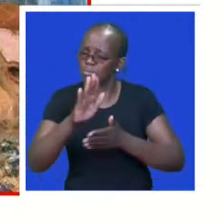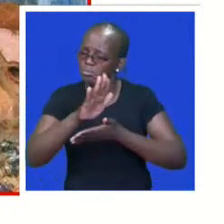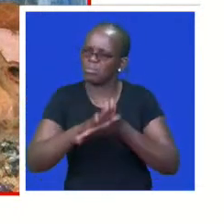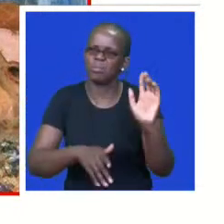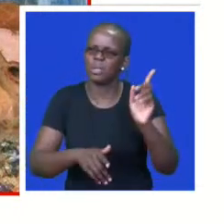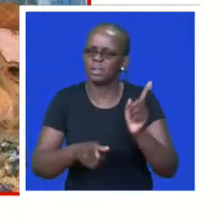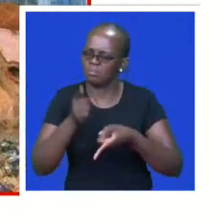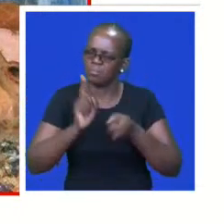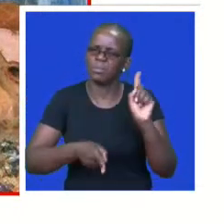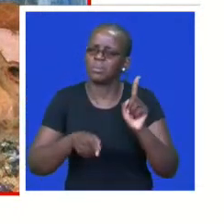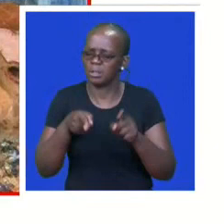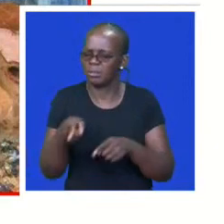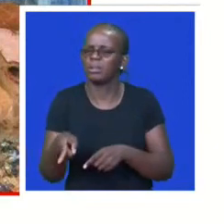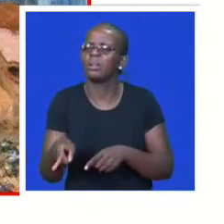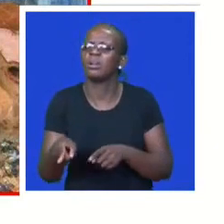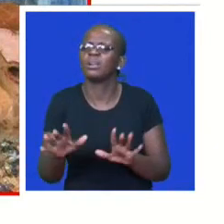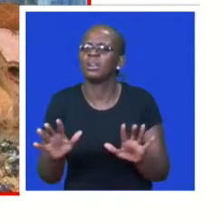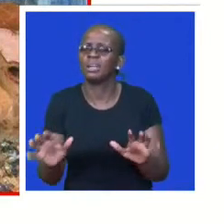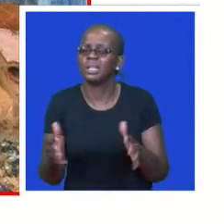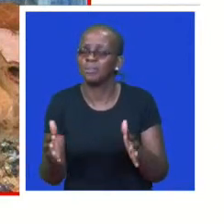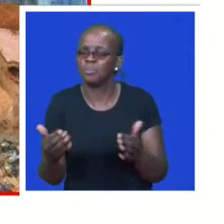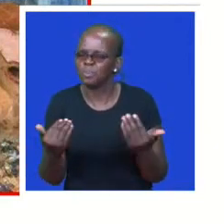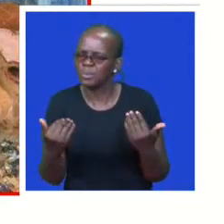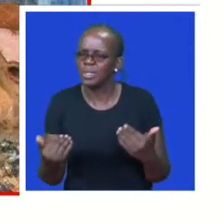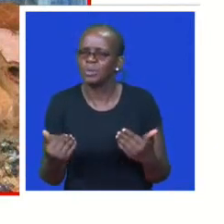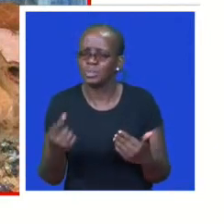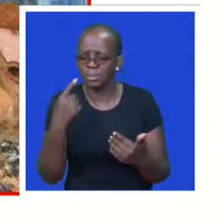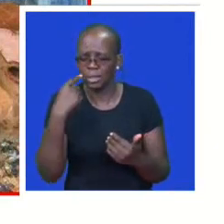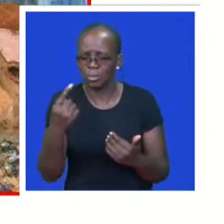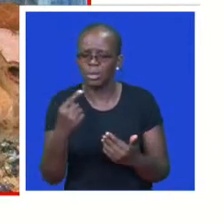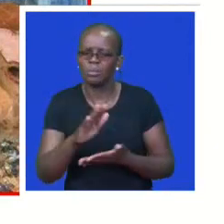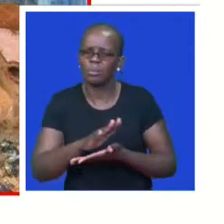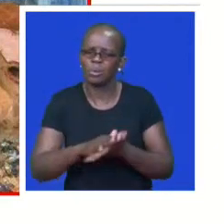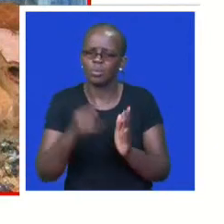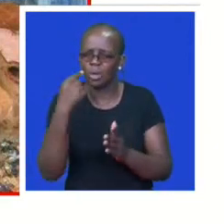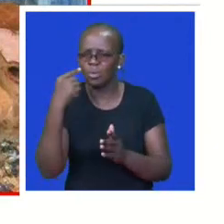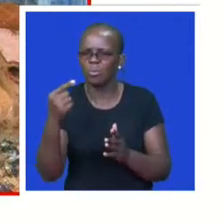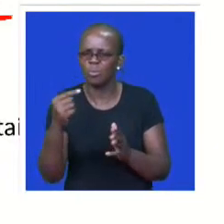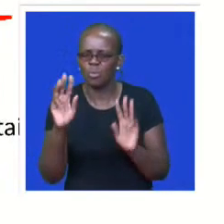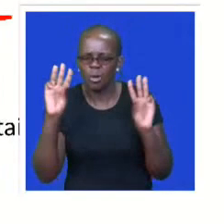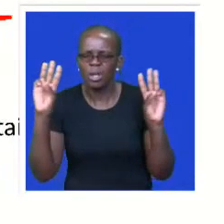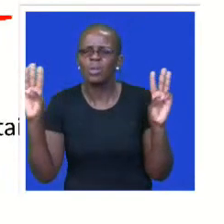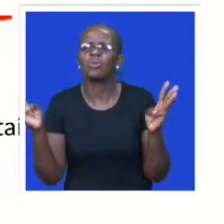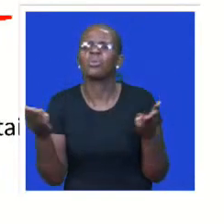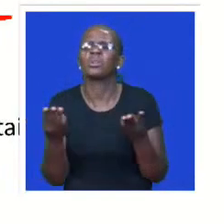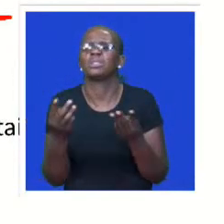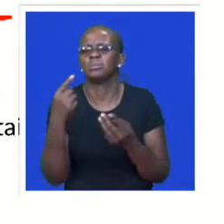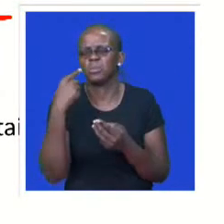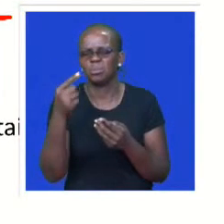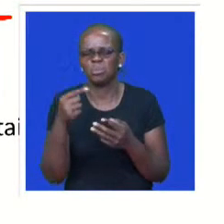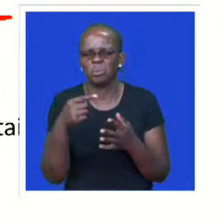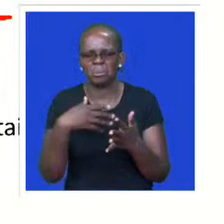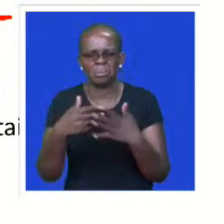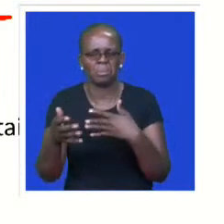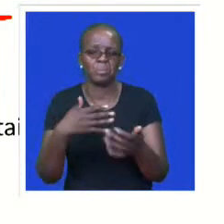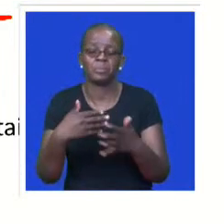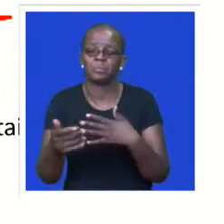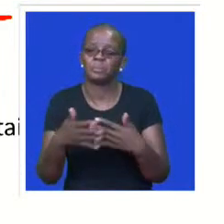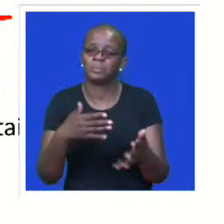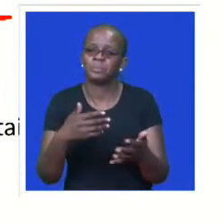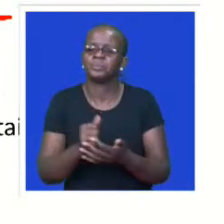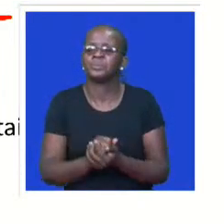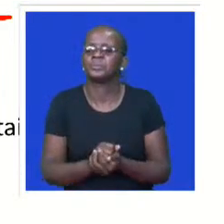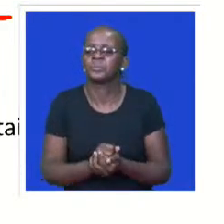Now they are going to face the realities of this world. They are being punished, dear learners. So now also they were